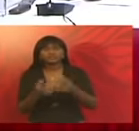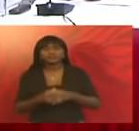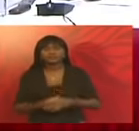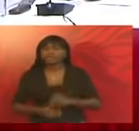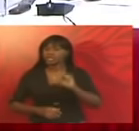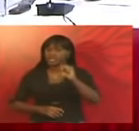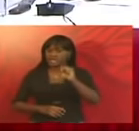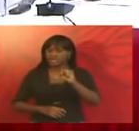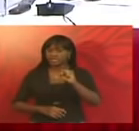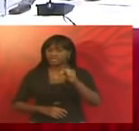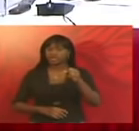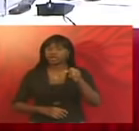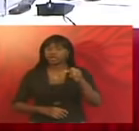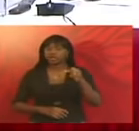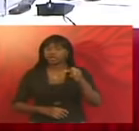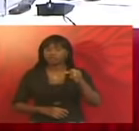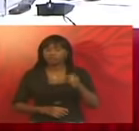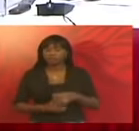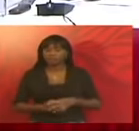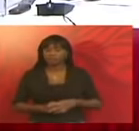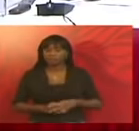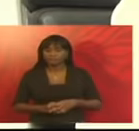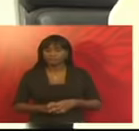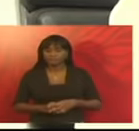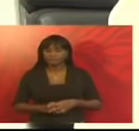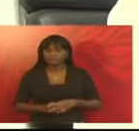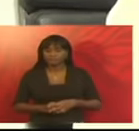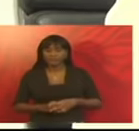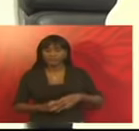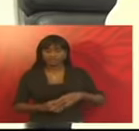Yes, we are the Pediatric